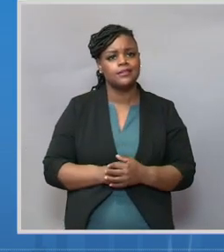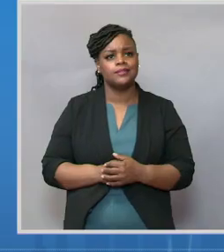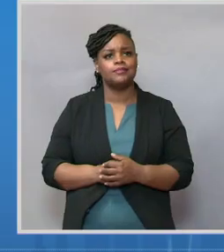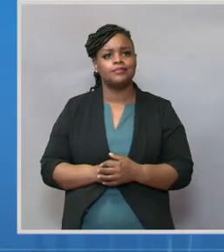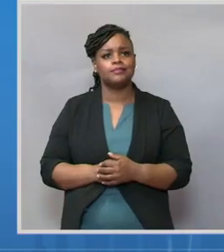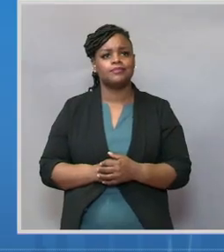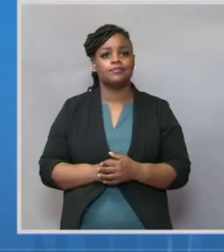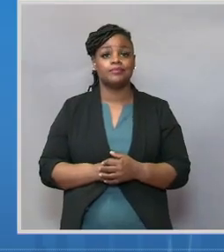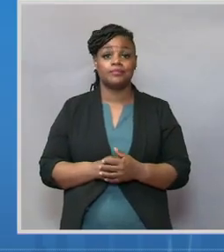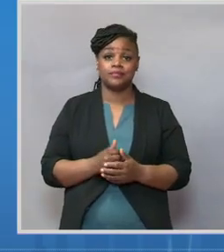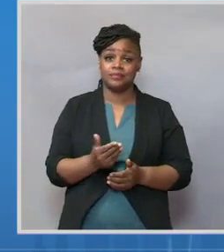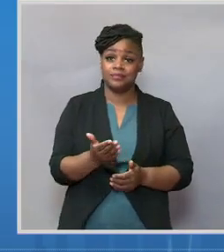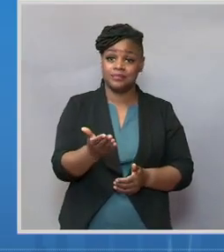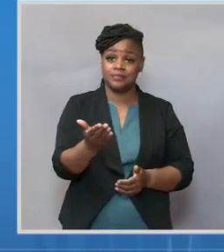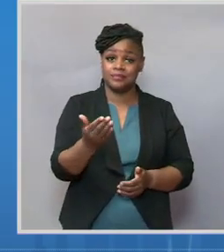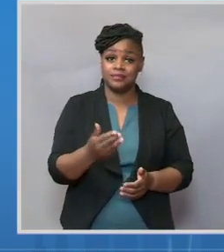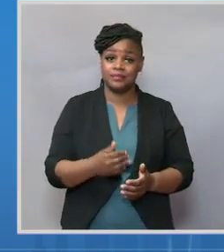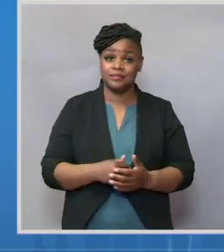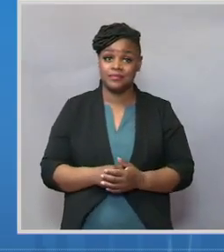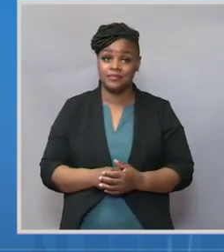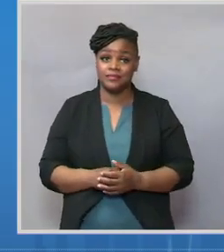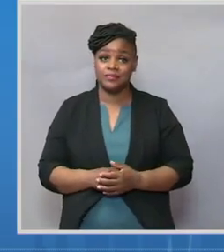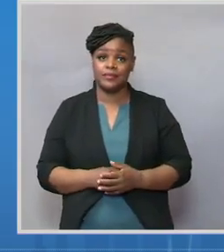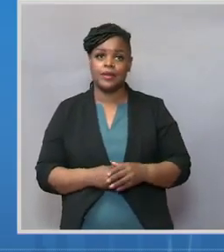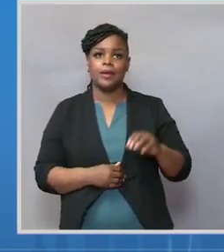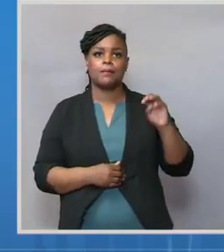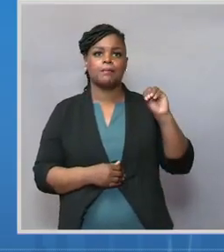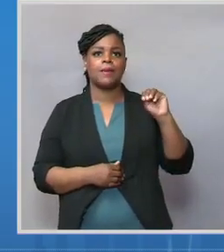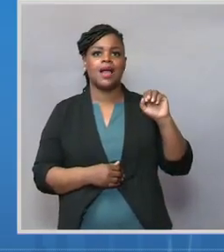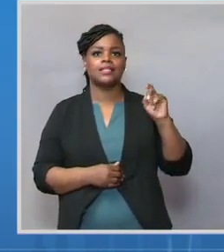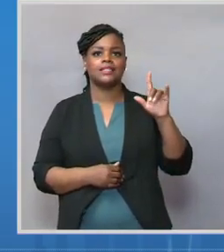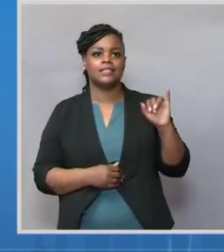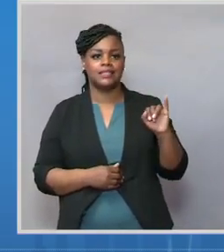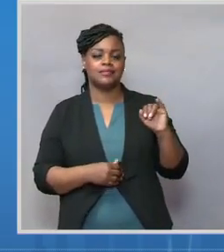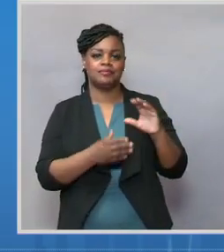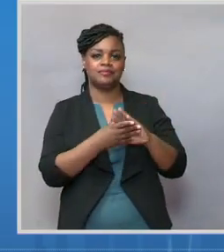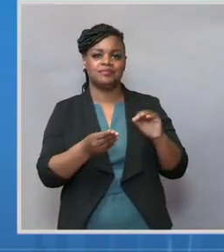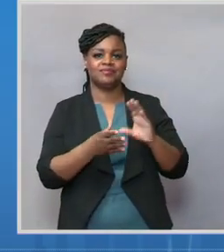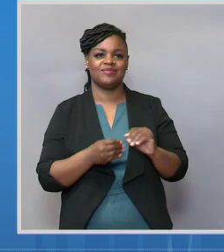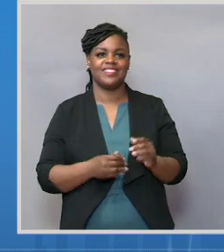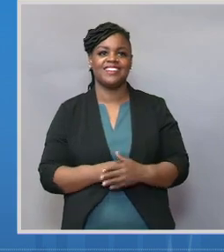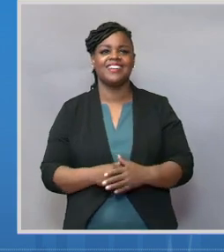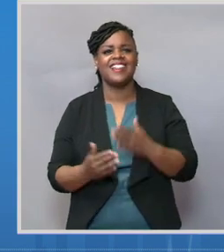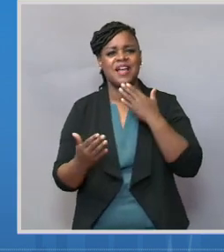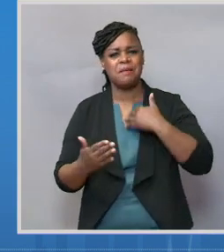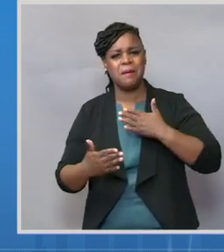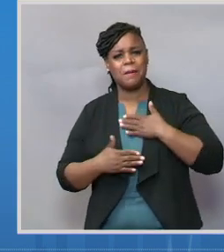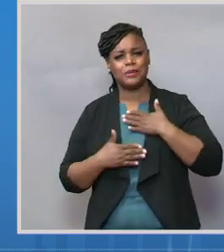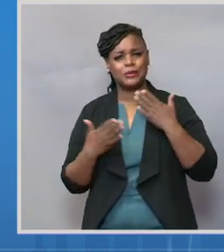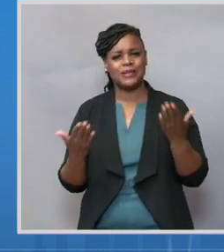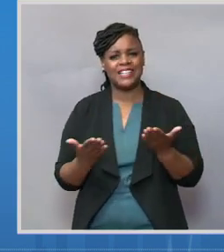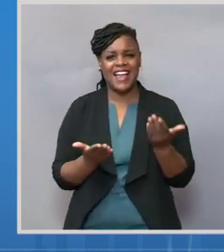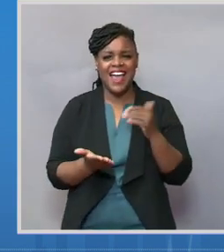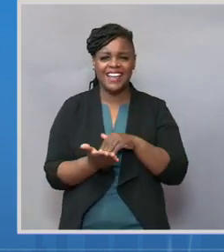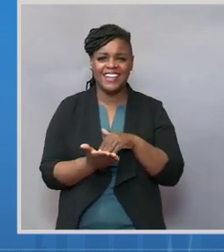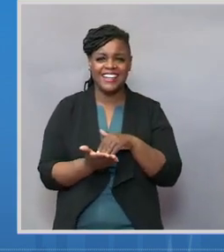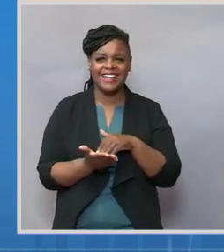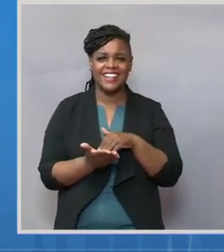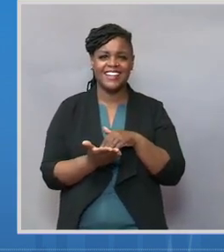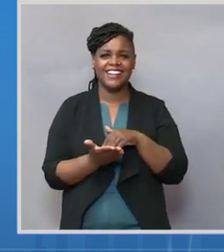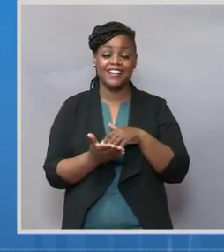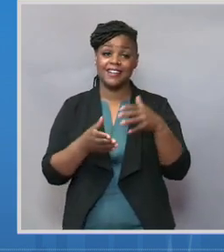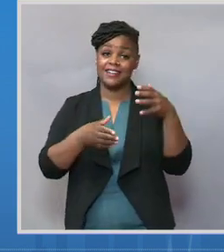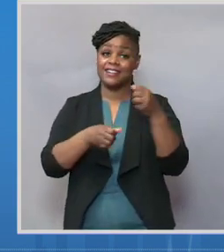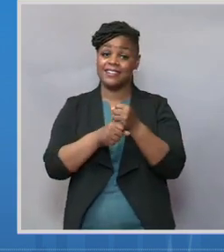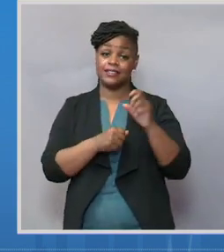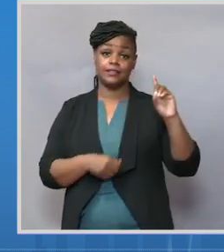Walensky. Thank you, Jeff, and good morning, everyone. I'm glad to be back with you again today. Let's begin with an overview of the data.